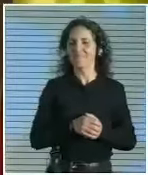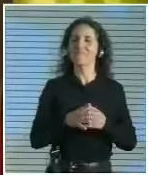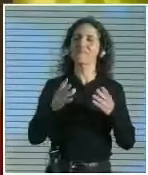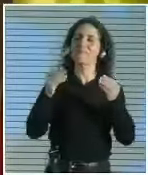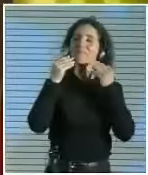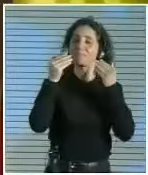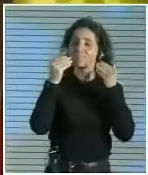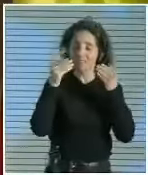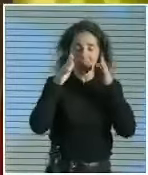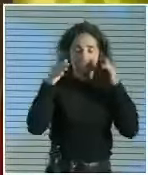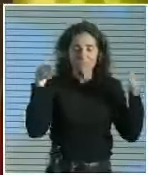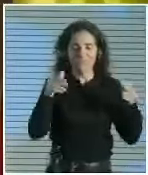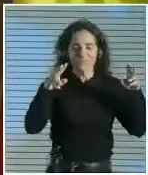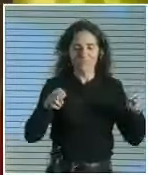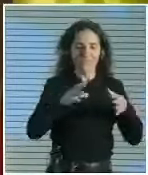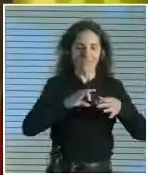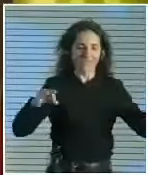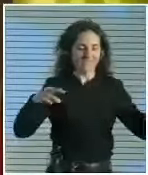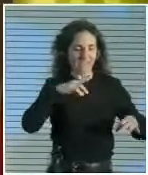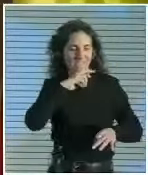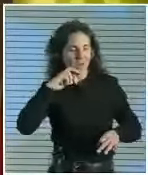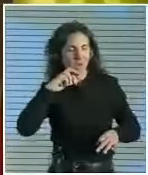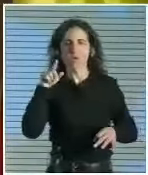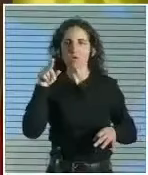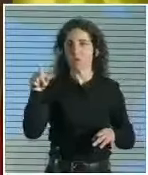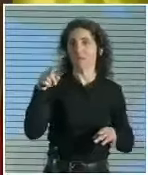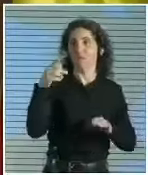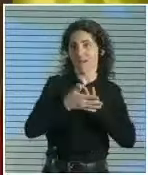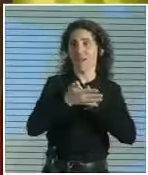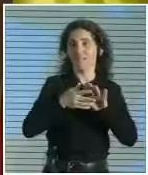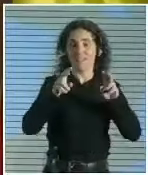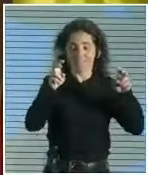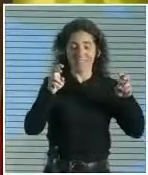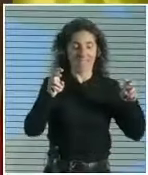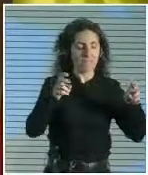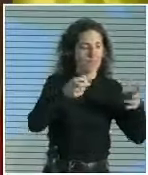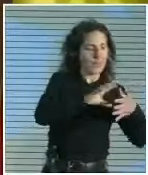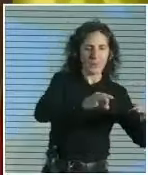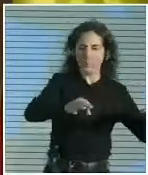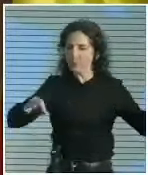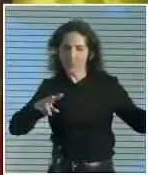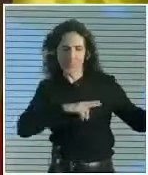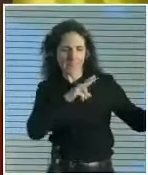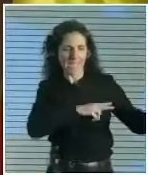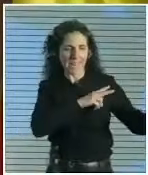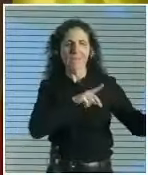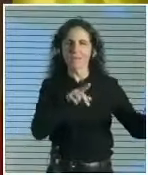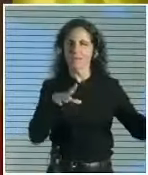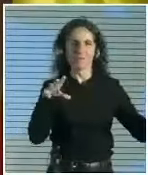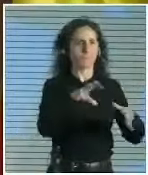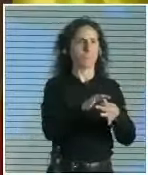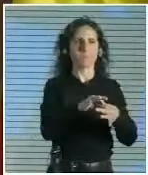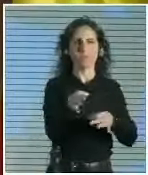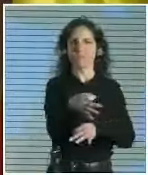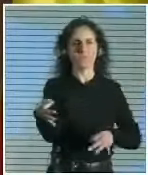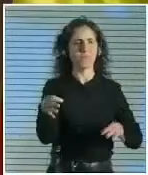connects very well with the systemic thinking we have been trying to portray throughout the panel. I'm going